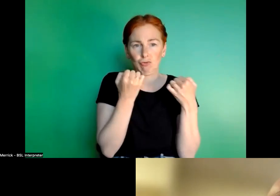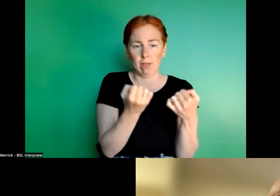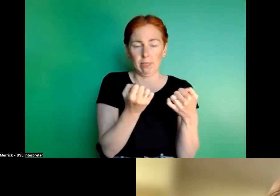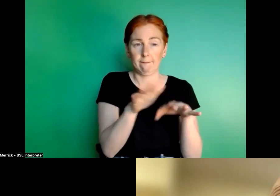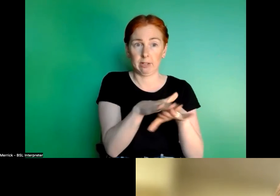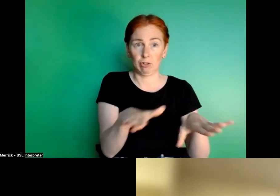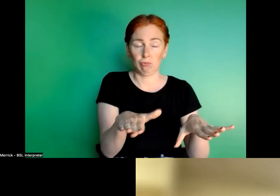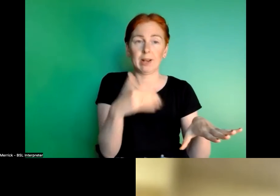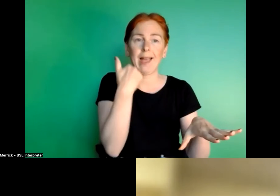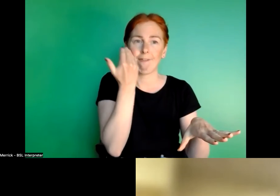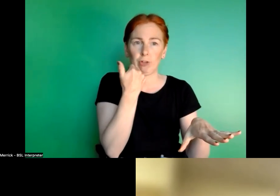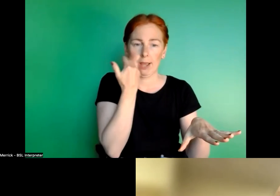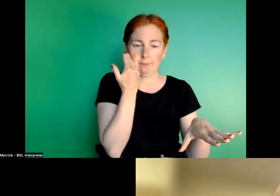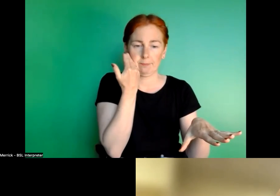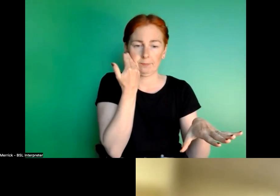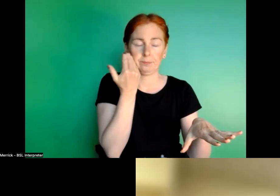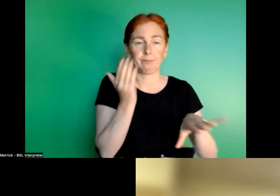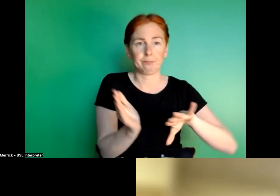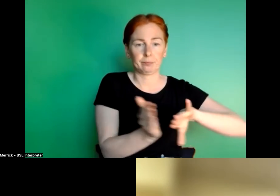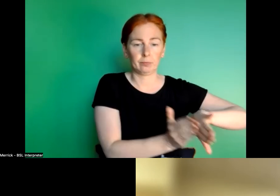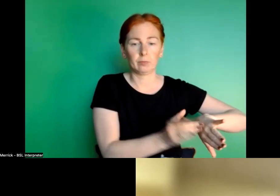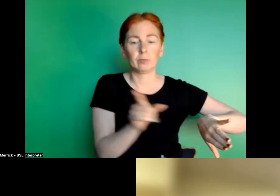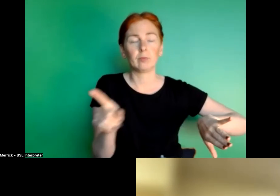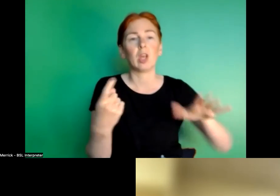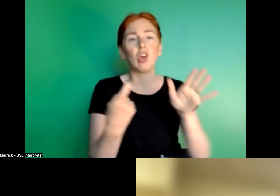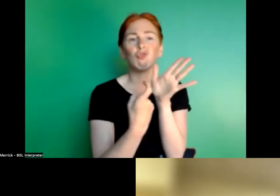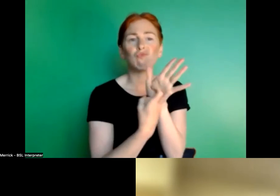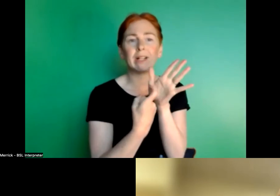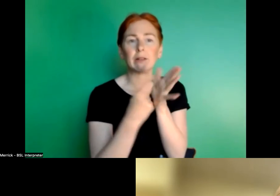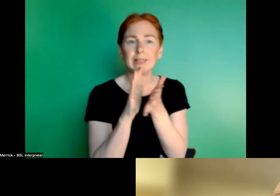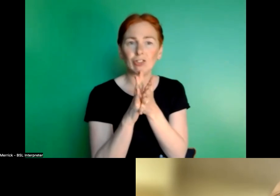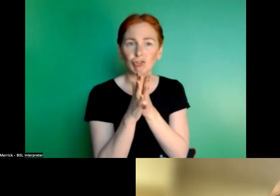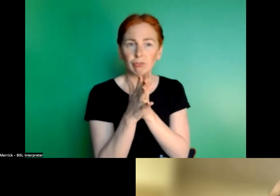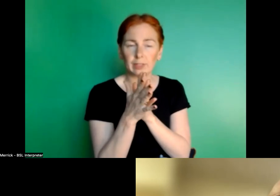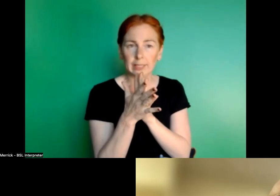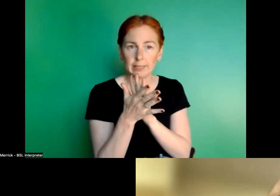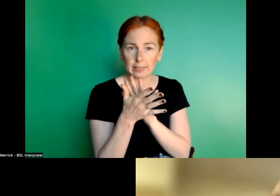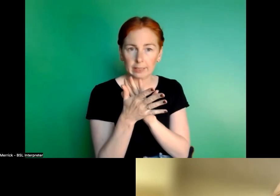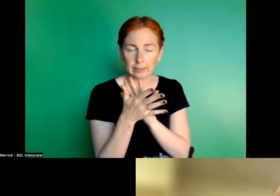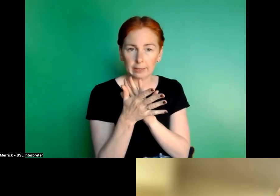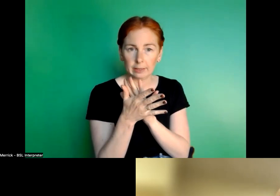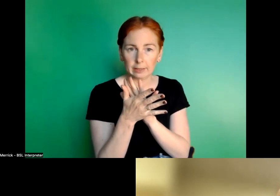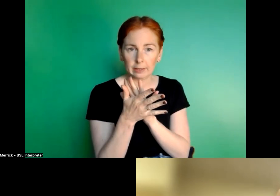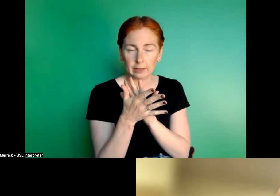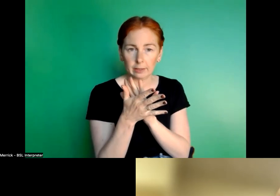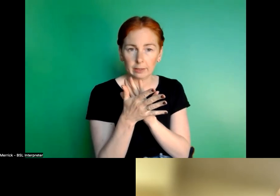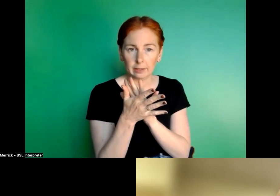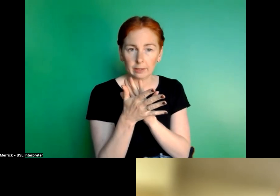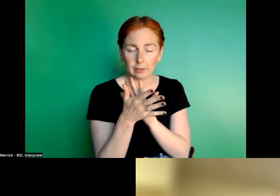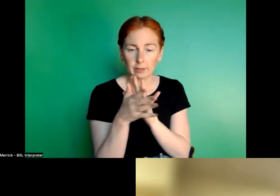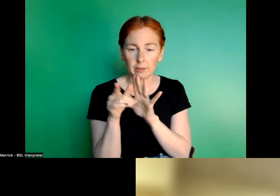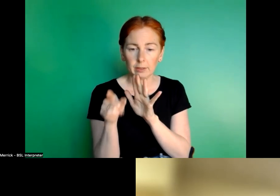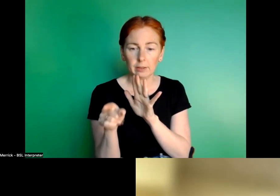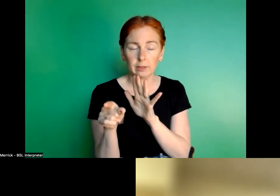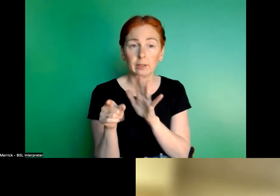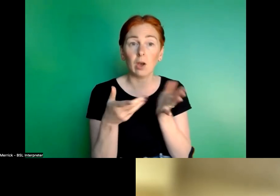For retinal dystrophies in general, albeit with a one big caveat, that you never take it if you have Stargardt disease, because